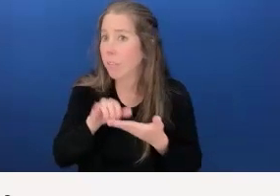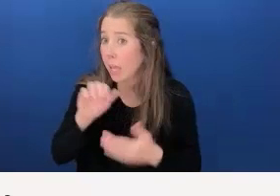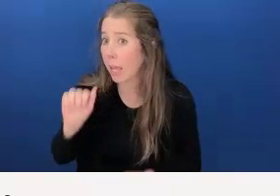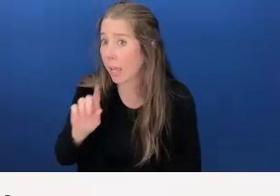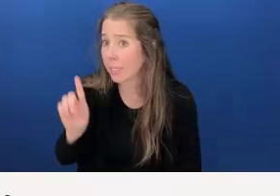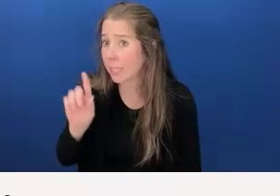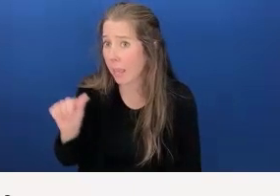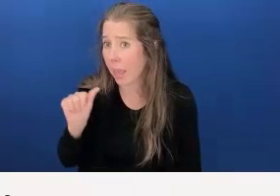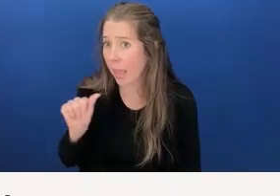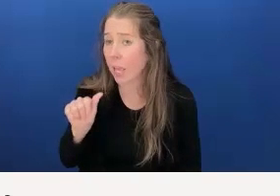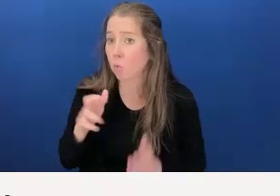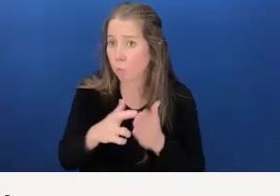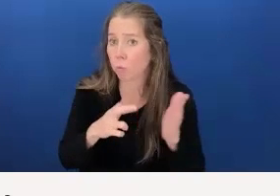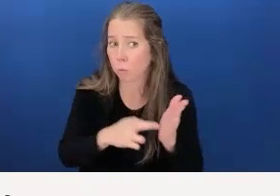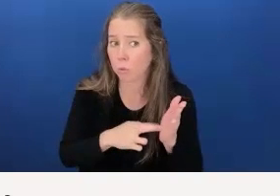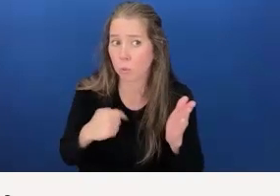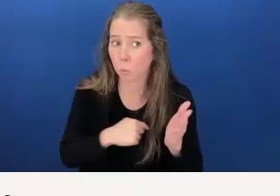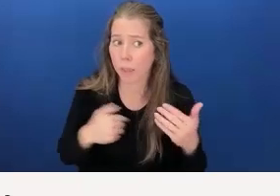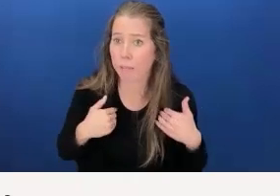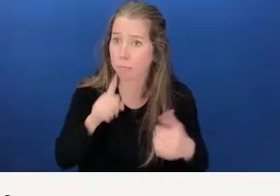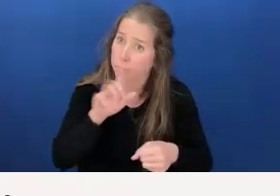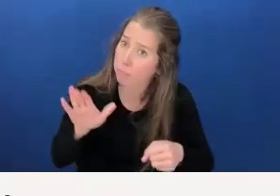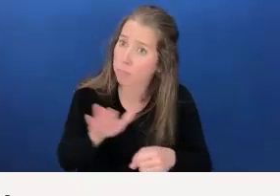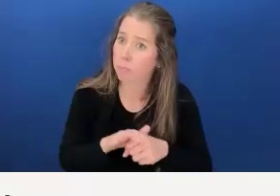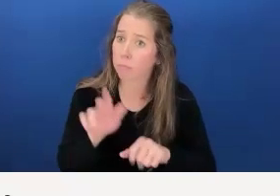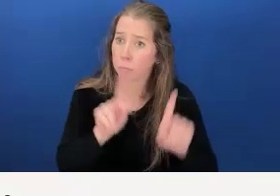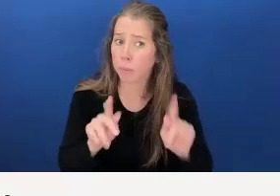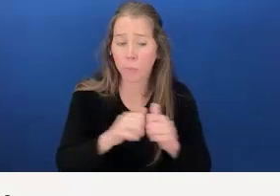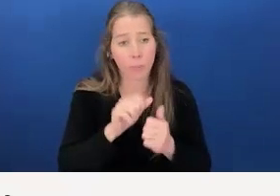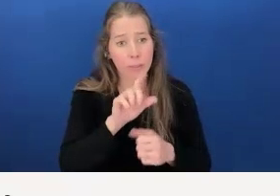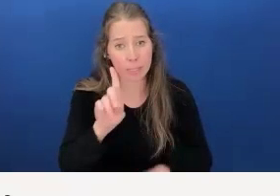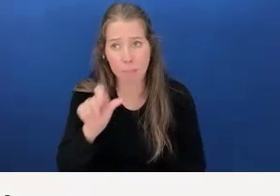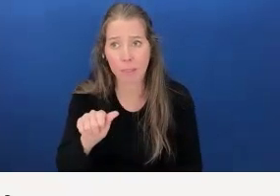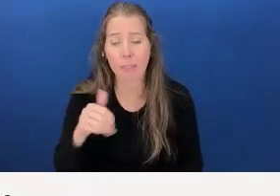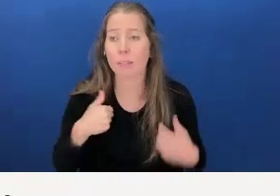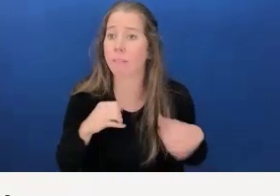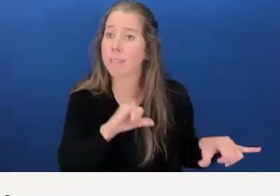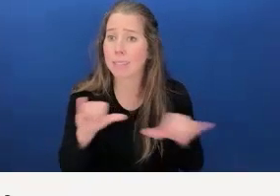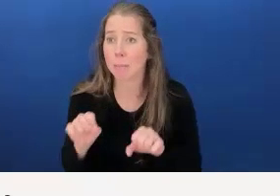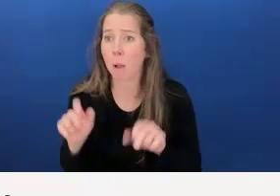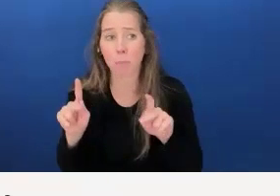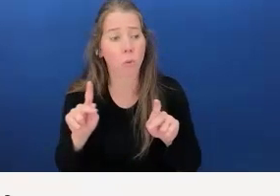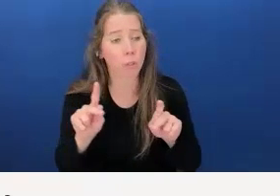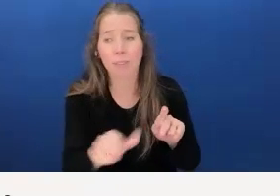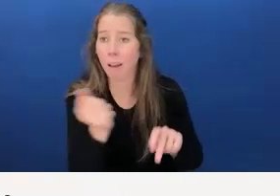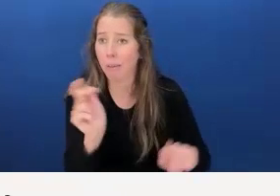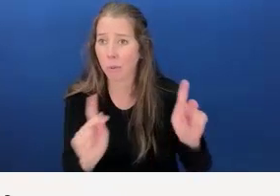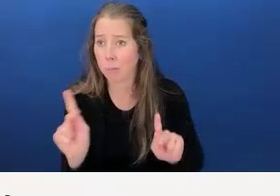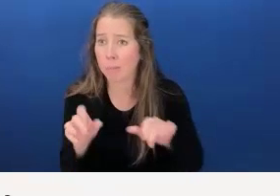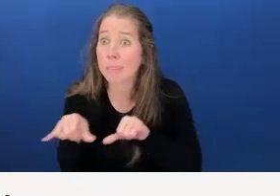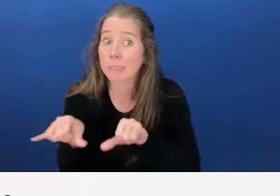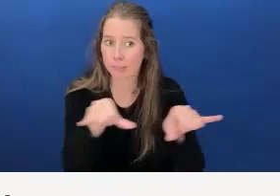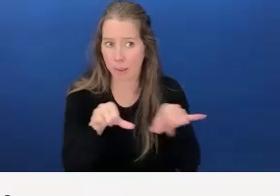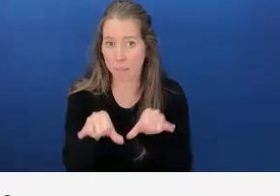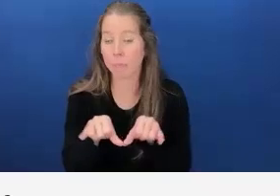ADA rules that we have guarantee that people with disabilities have the same opportunity as everyone else. So